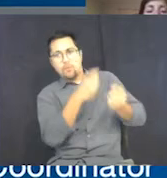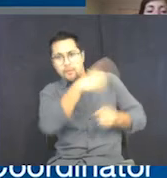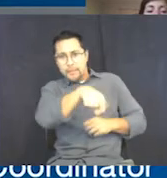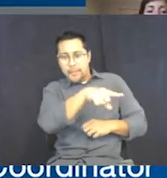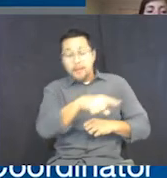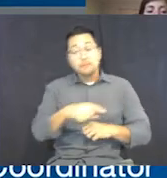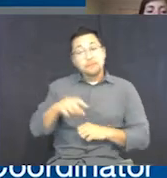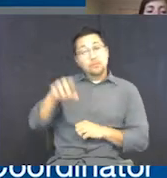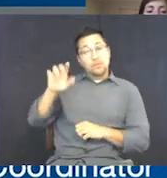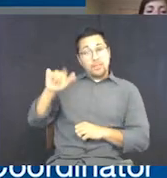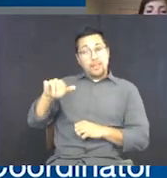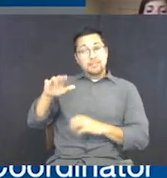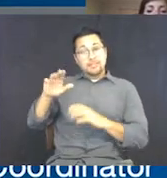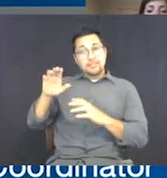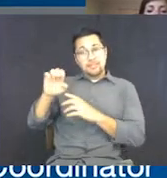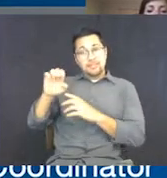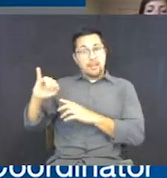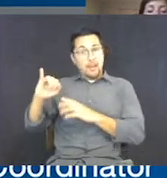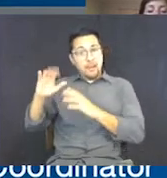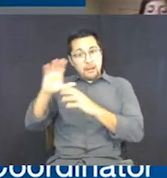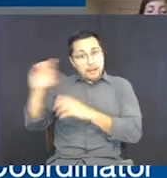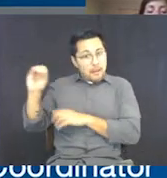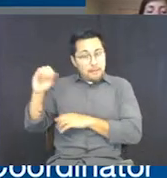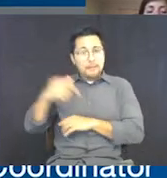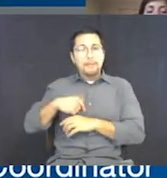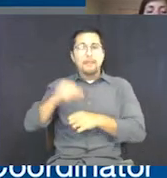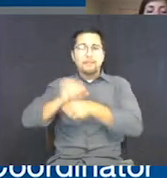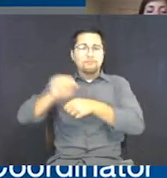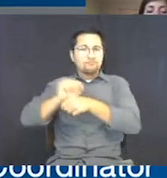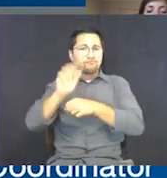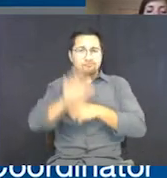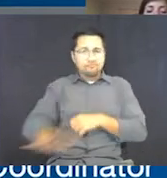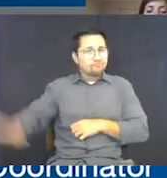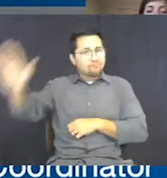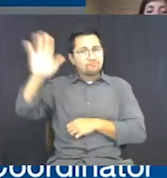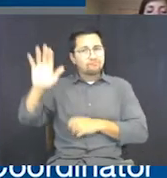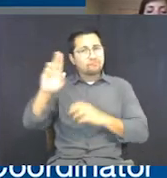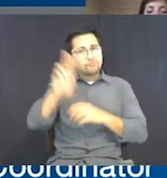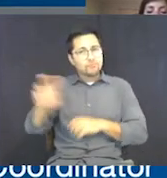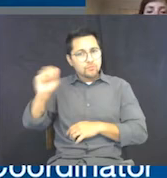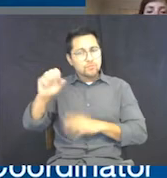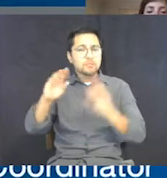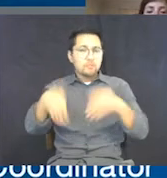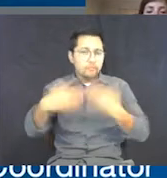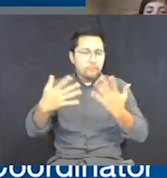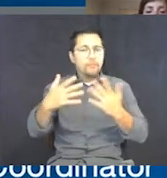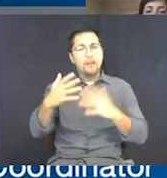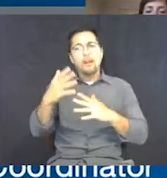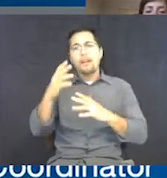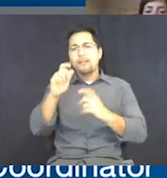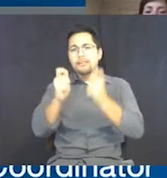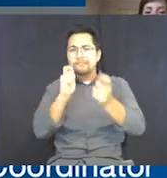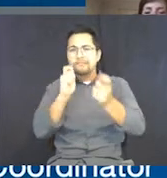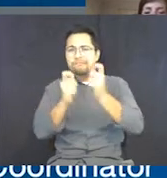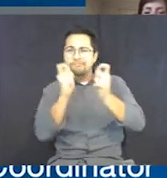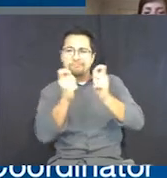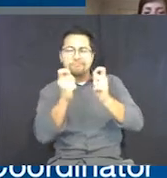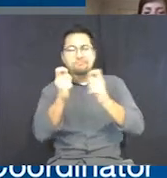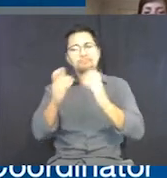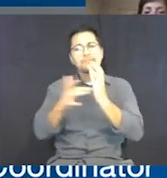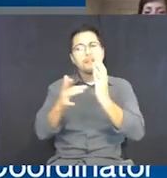enabling technology company that works throughout the US to provide customized technology solutions